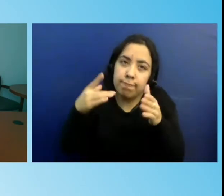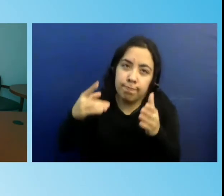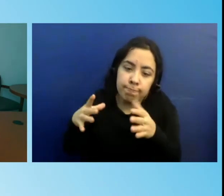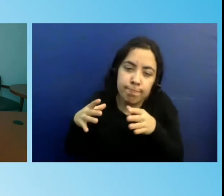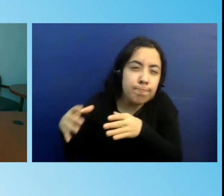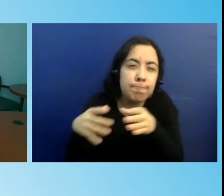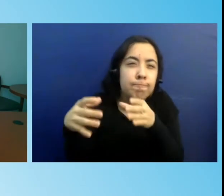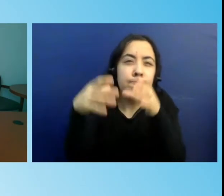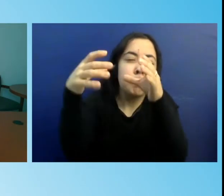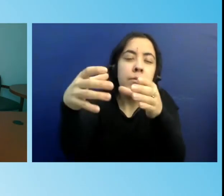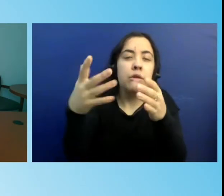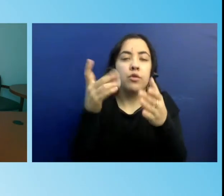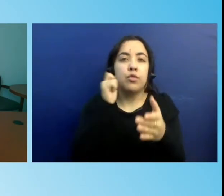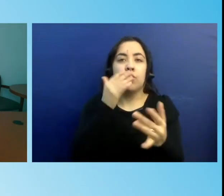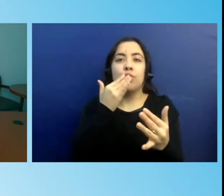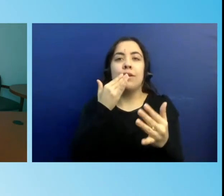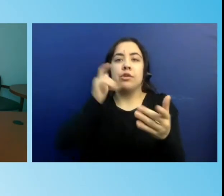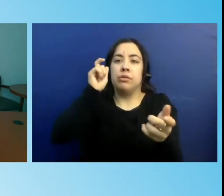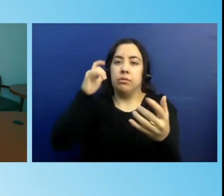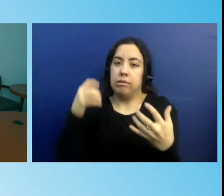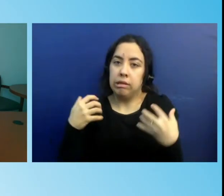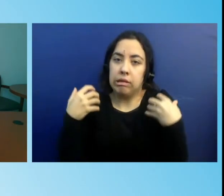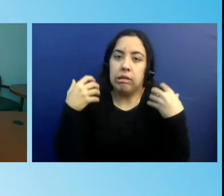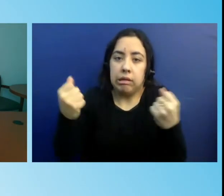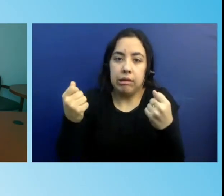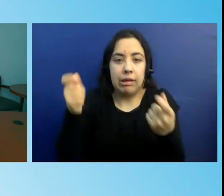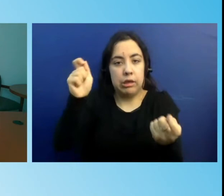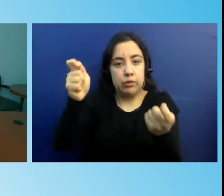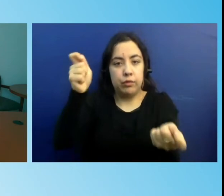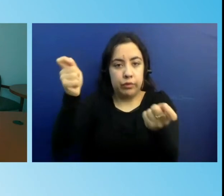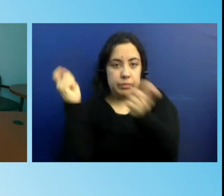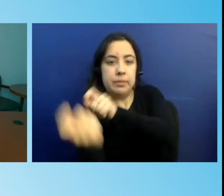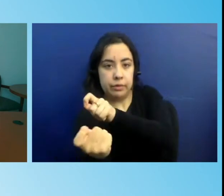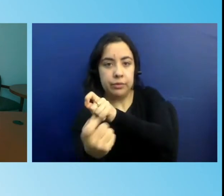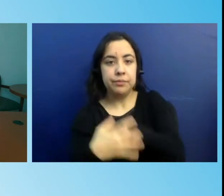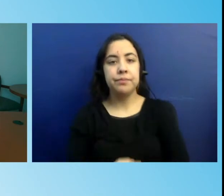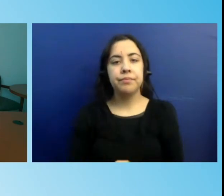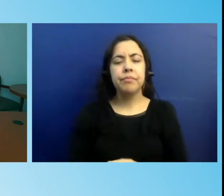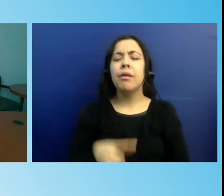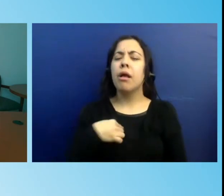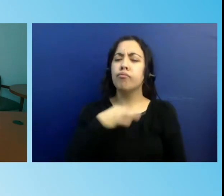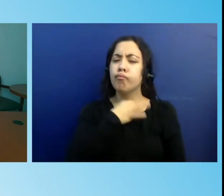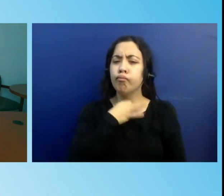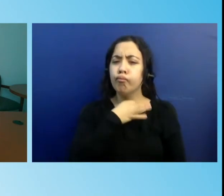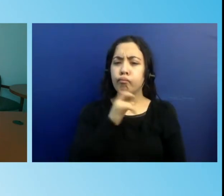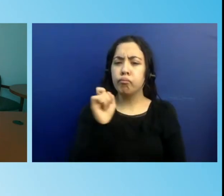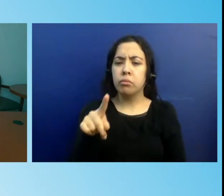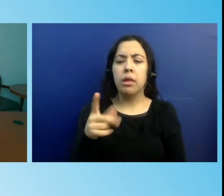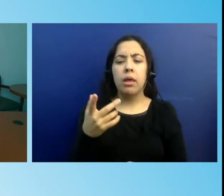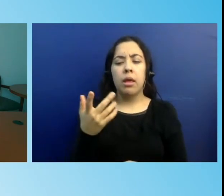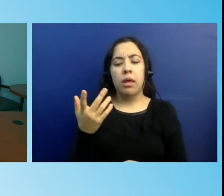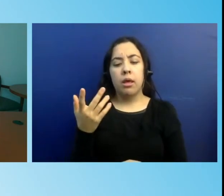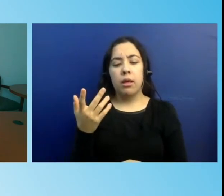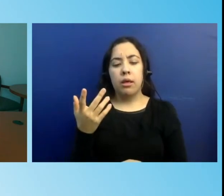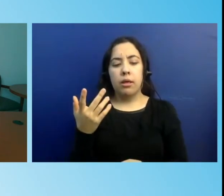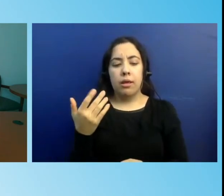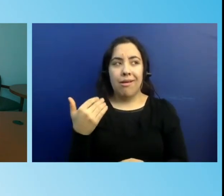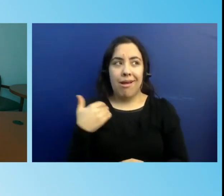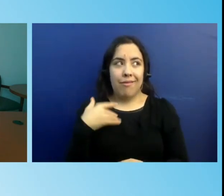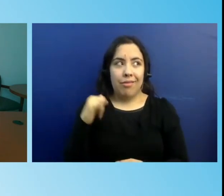also add that for everyone out there, having a candid conversation doesn't have to be that